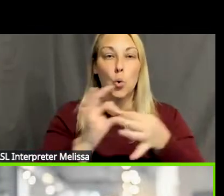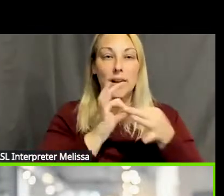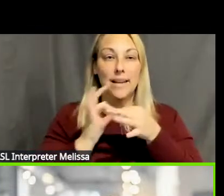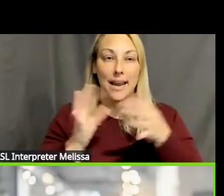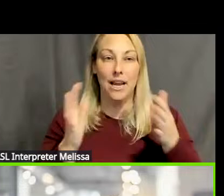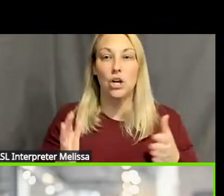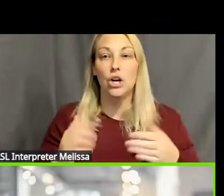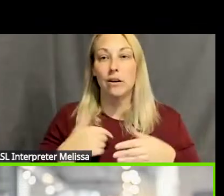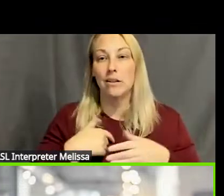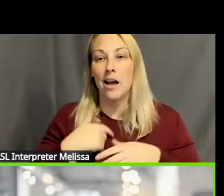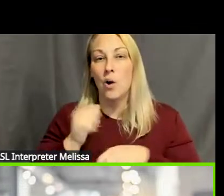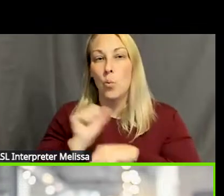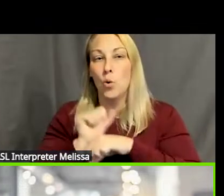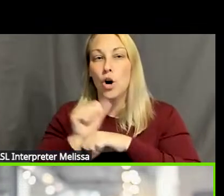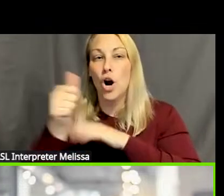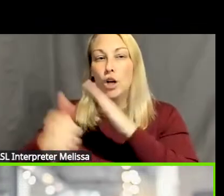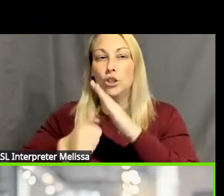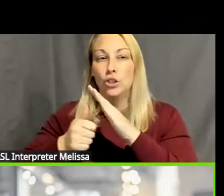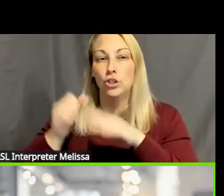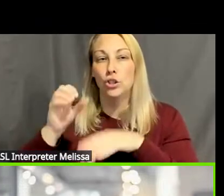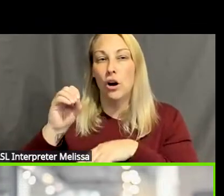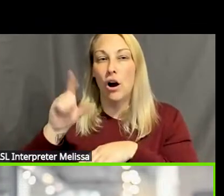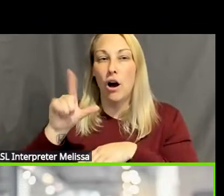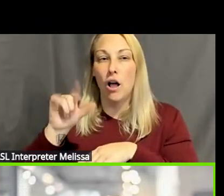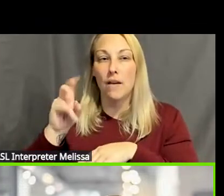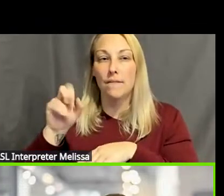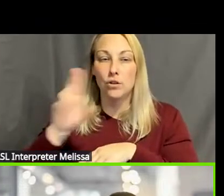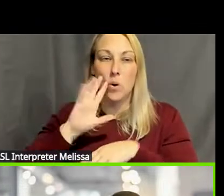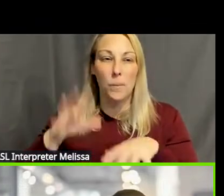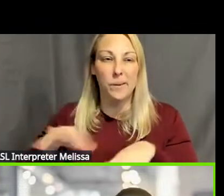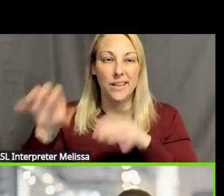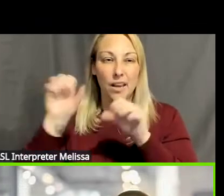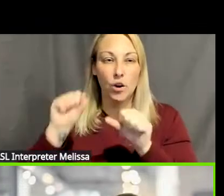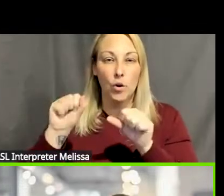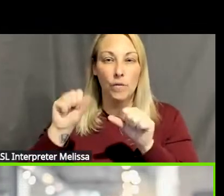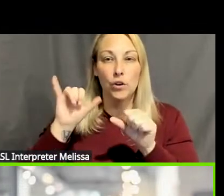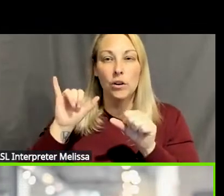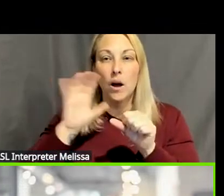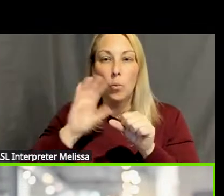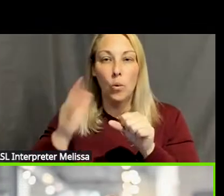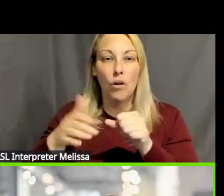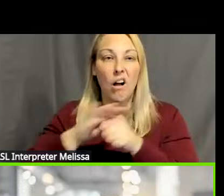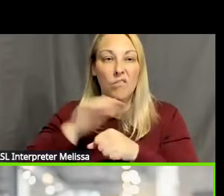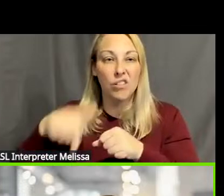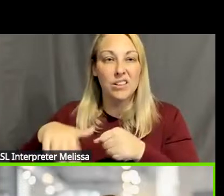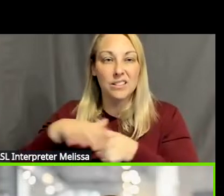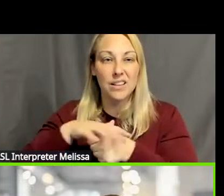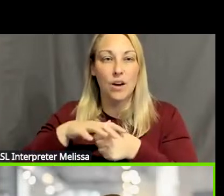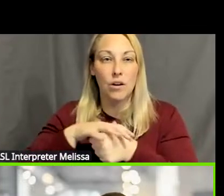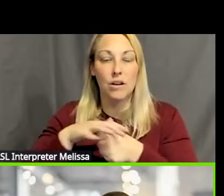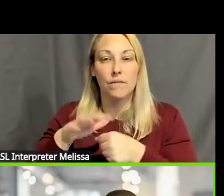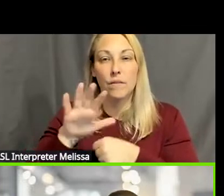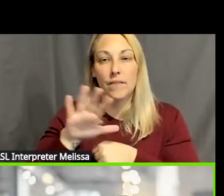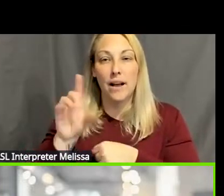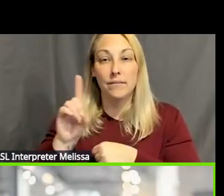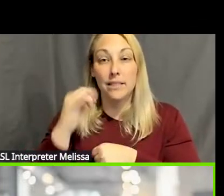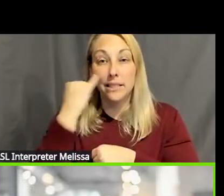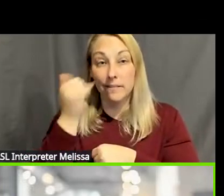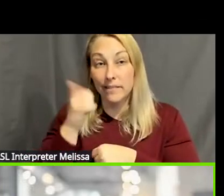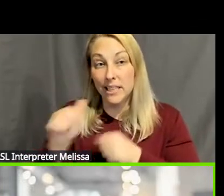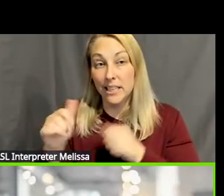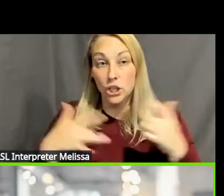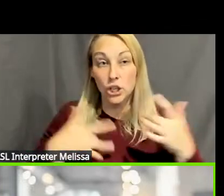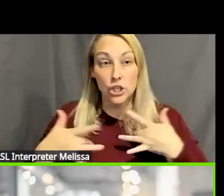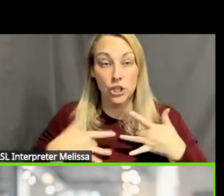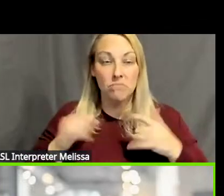over 5D for my office, and I'll be covering this area. So if you have any concerns, you can contact me, and